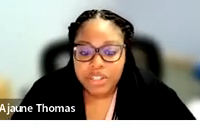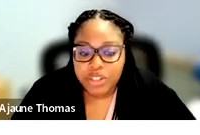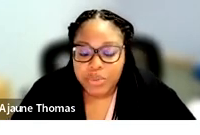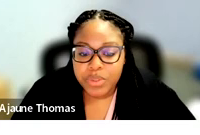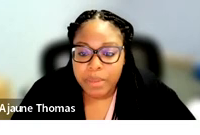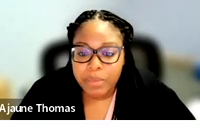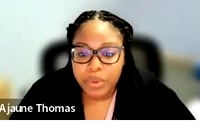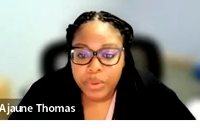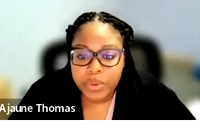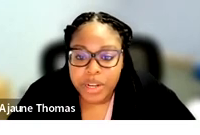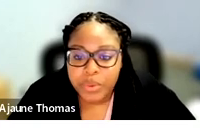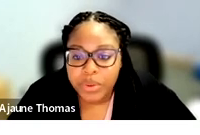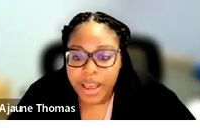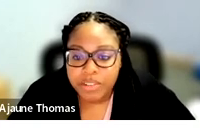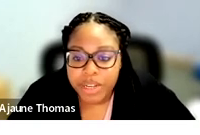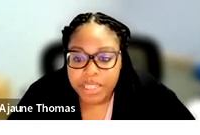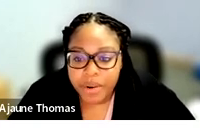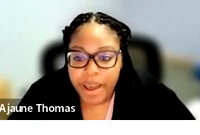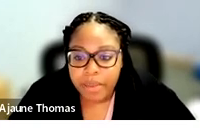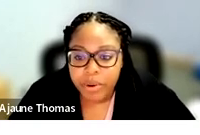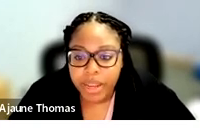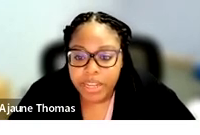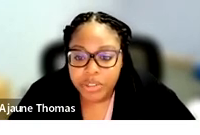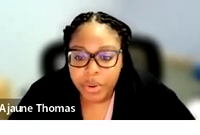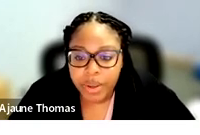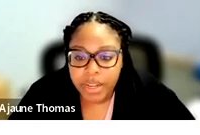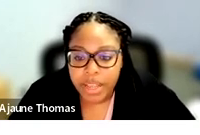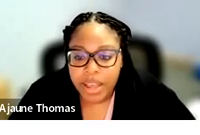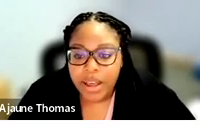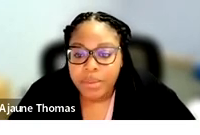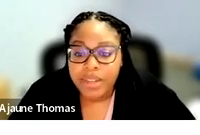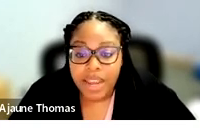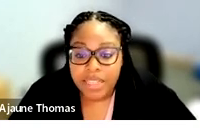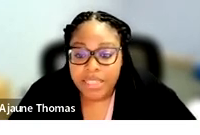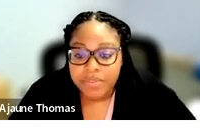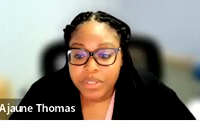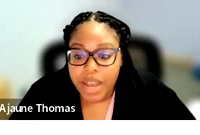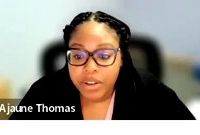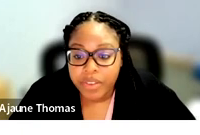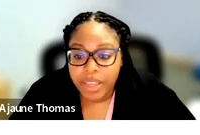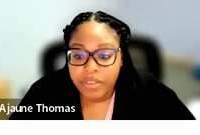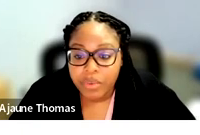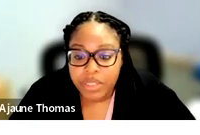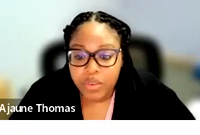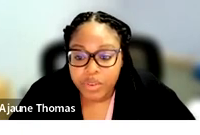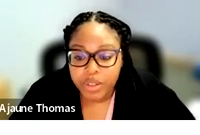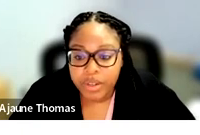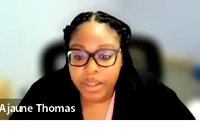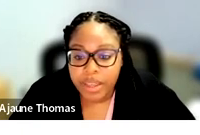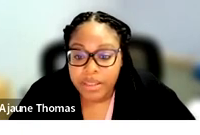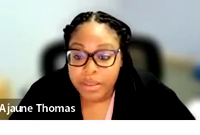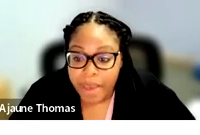accessible features or tools that people use are Google Live Transcribe or an Android, the Night Photography and